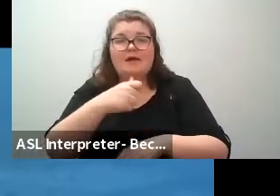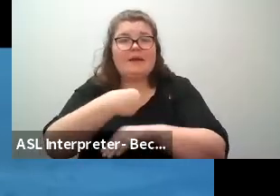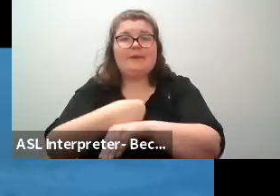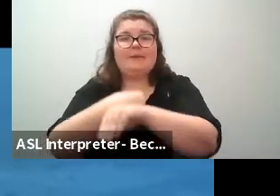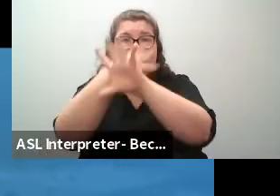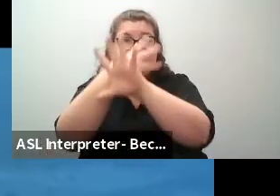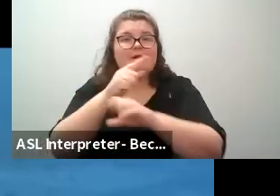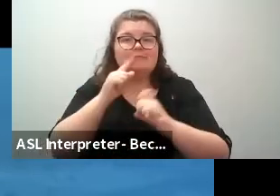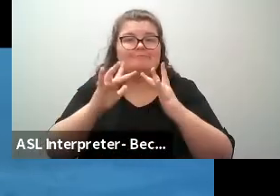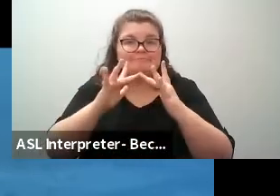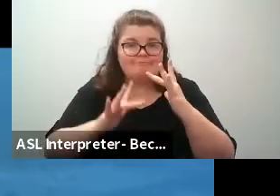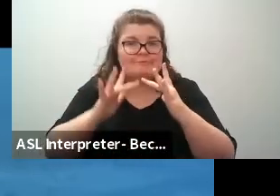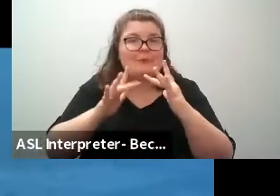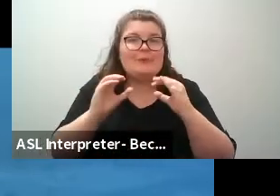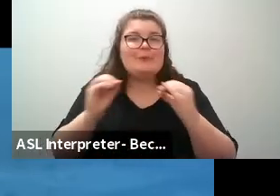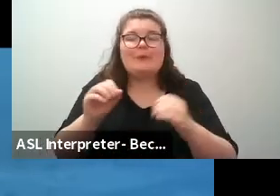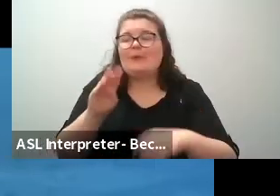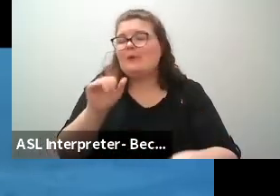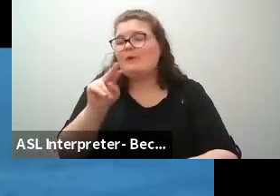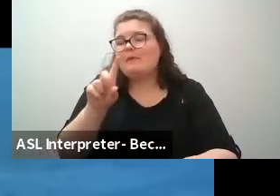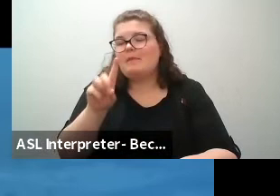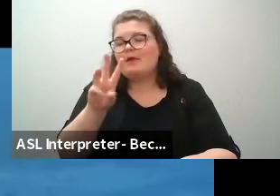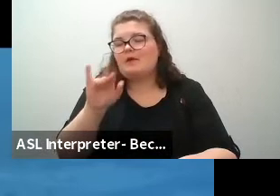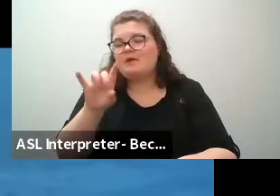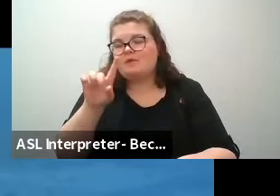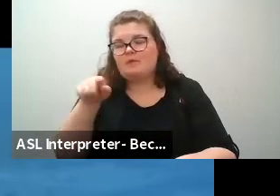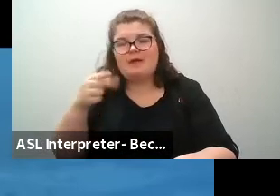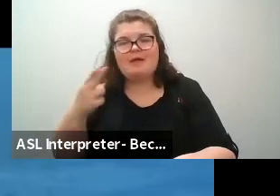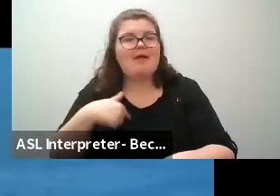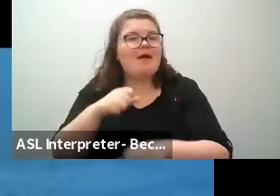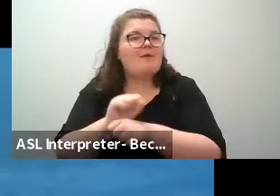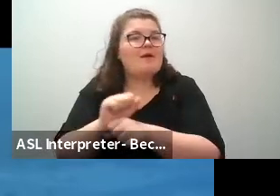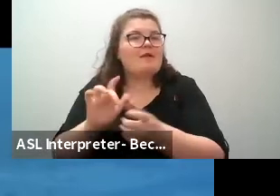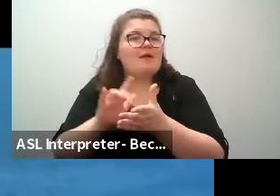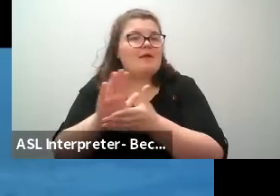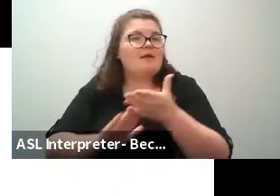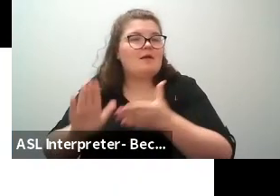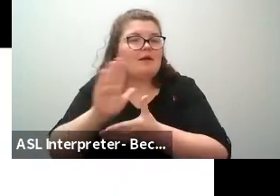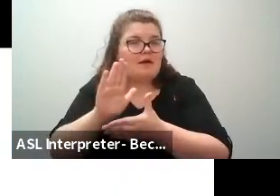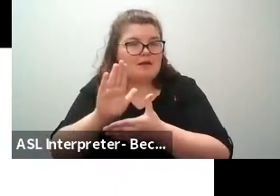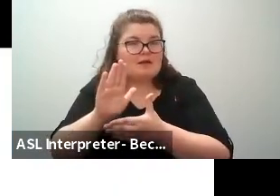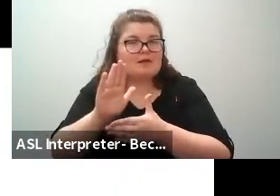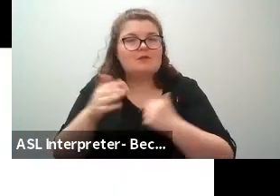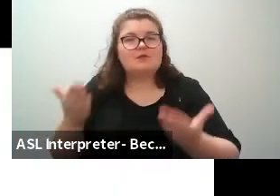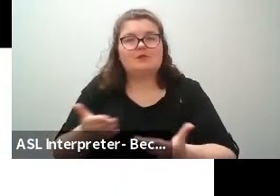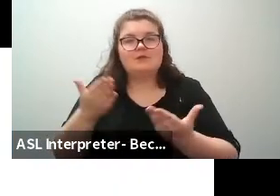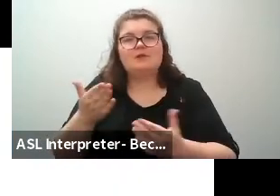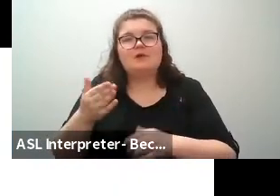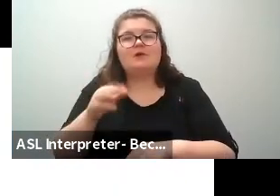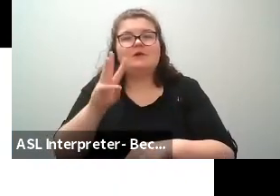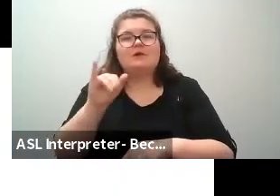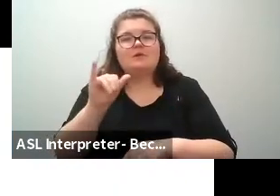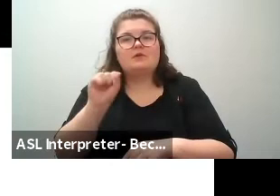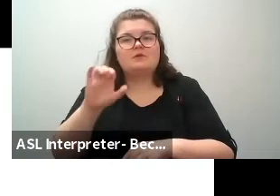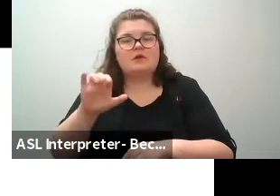presentation. So thanks, I'm happy to be here from Medical College of Wisconsin and Children's Wisconsin in Milwaukee. So